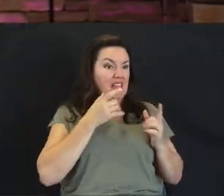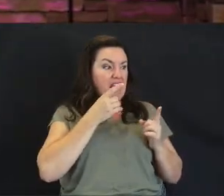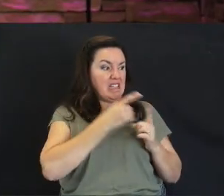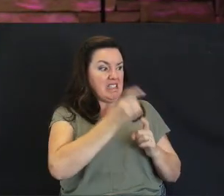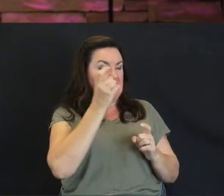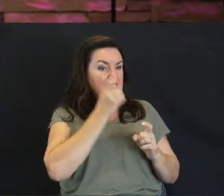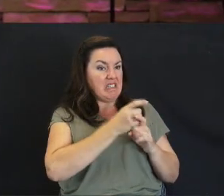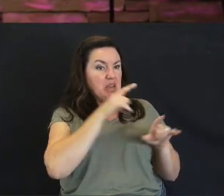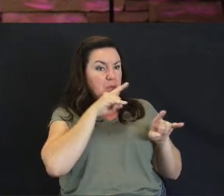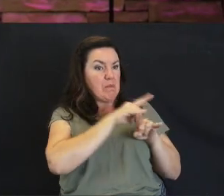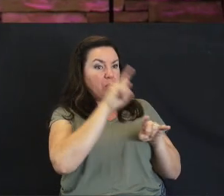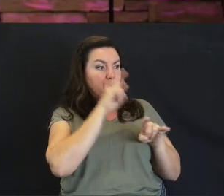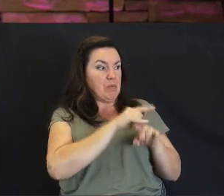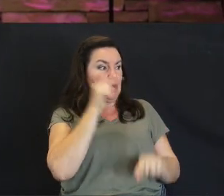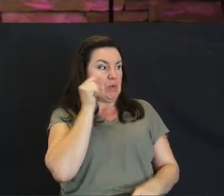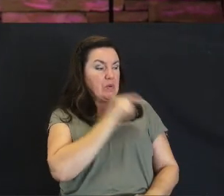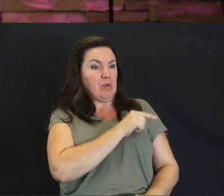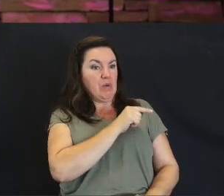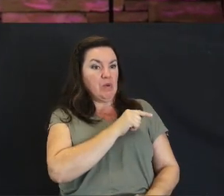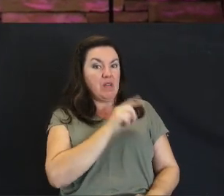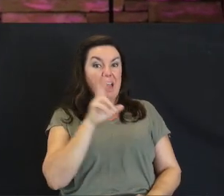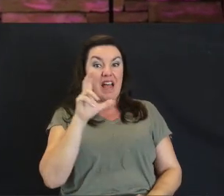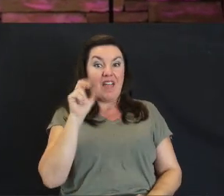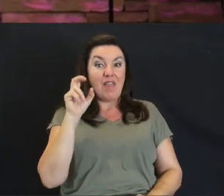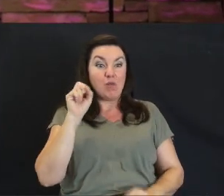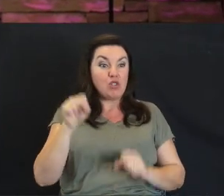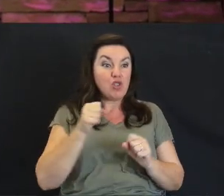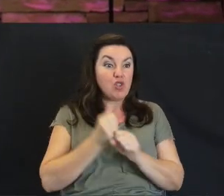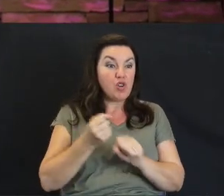her That was 30 years ago